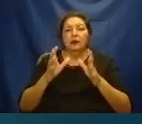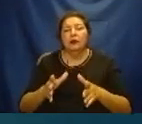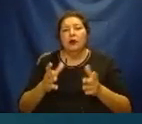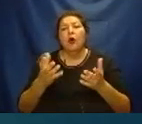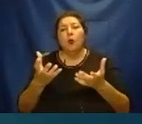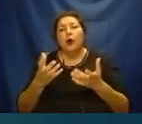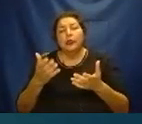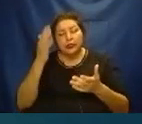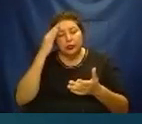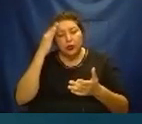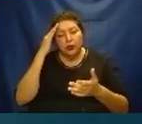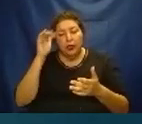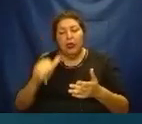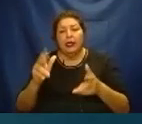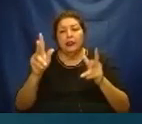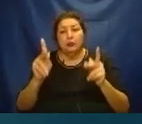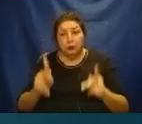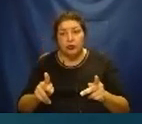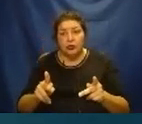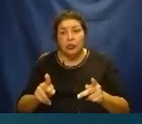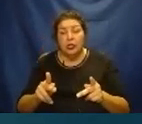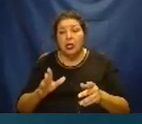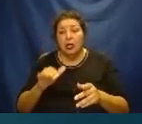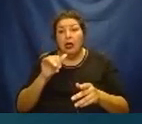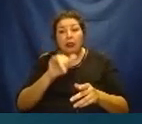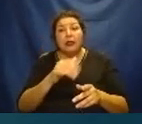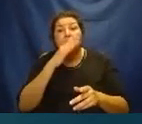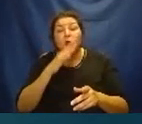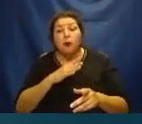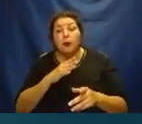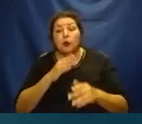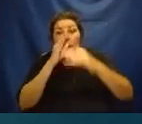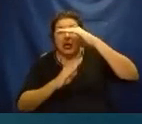that this person, this woman, was very humble and respectful.